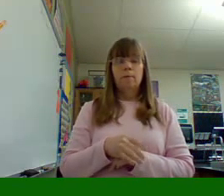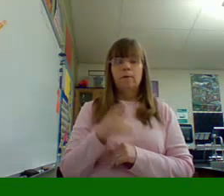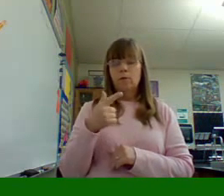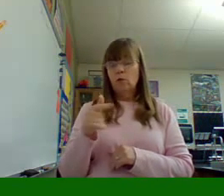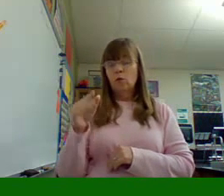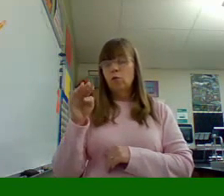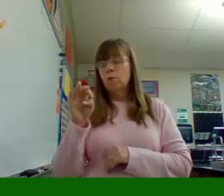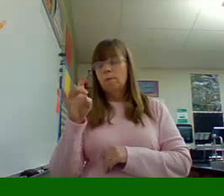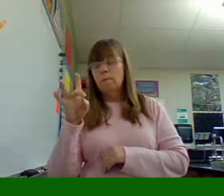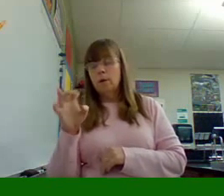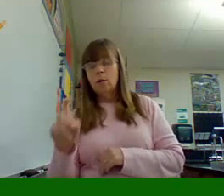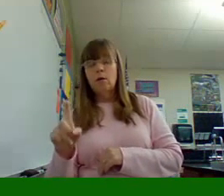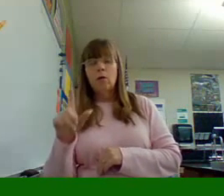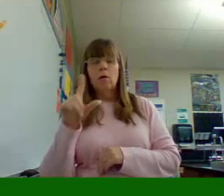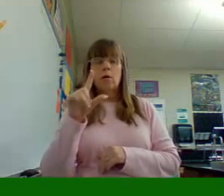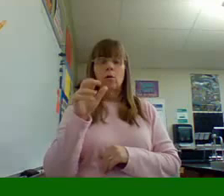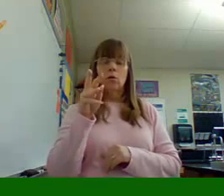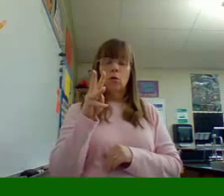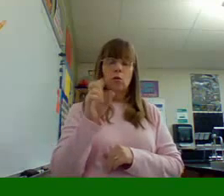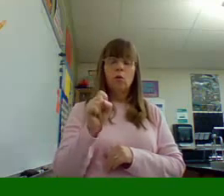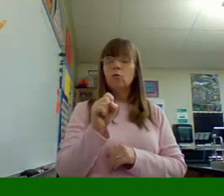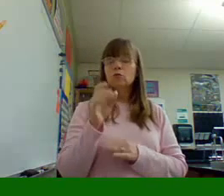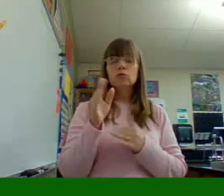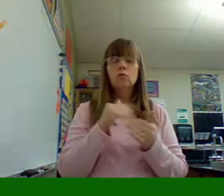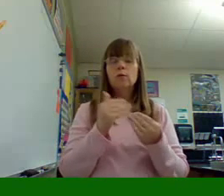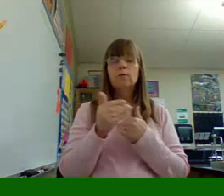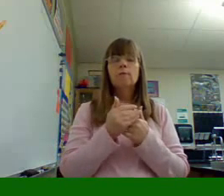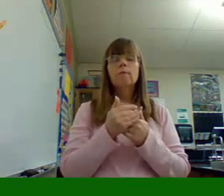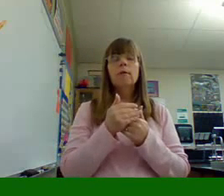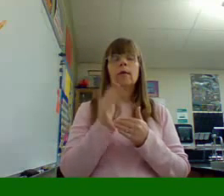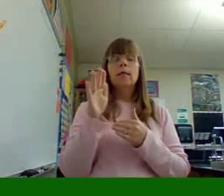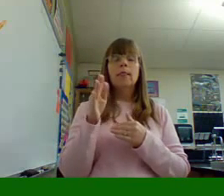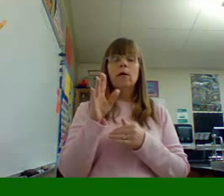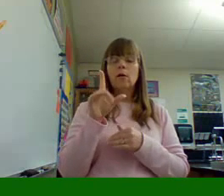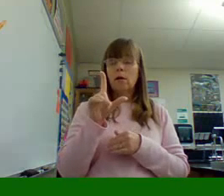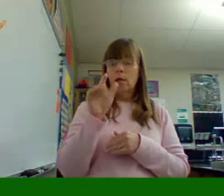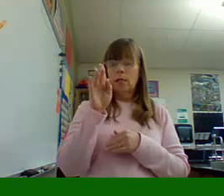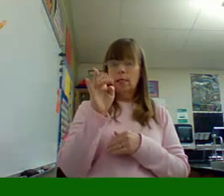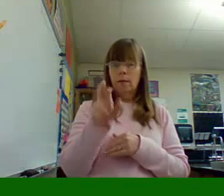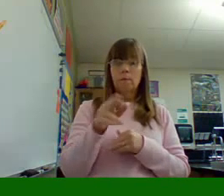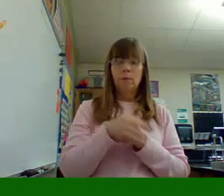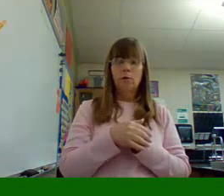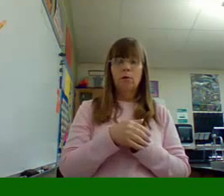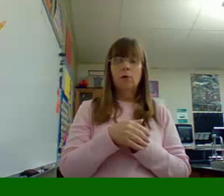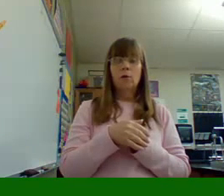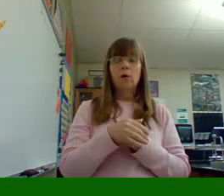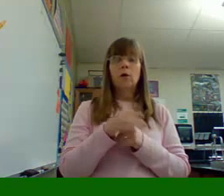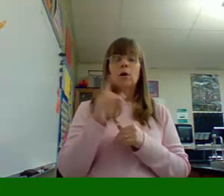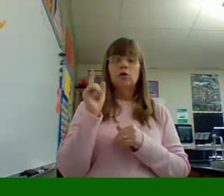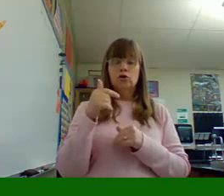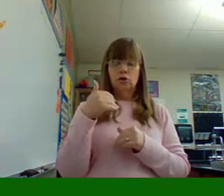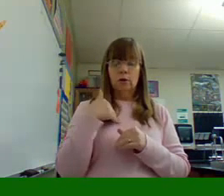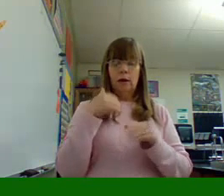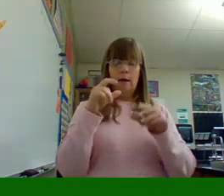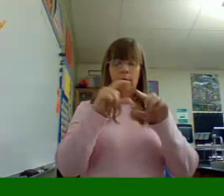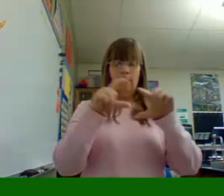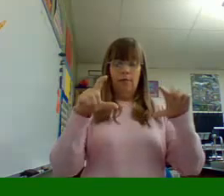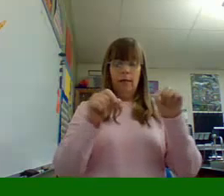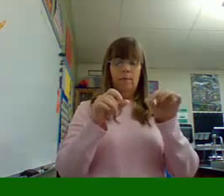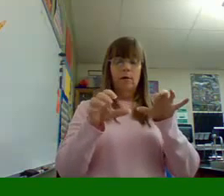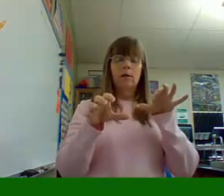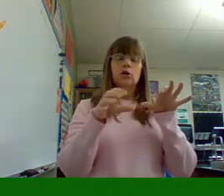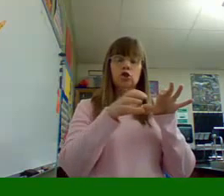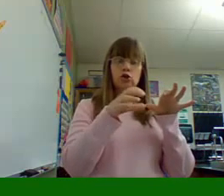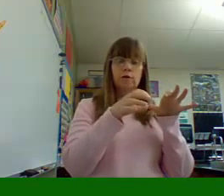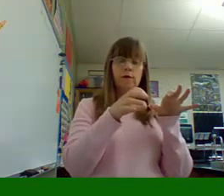Menards or Lowe's or Home Depot, their lumber, if you want to find out if it came from a certified forest, it should have a label that says well managed